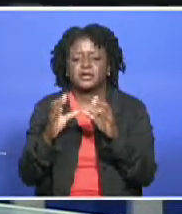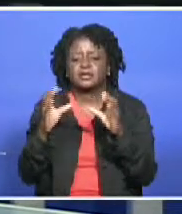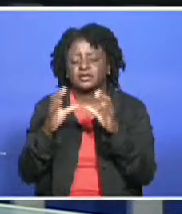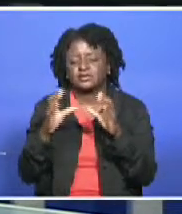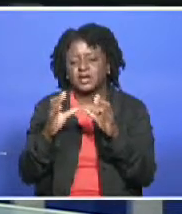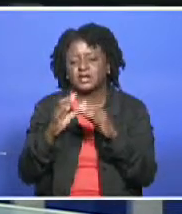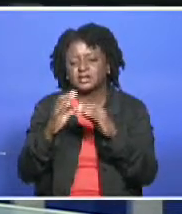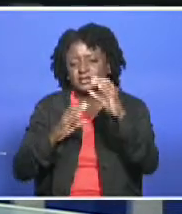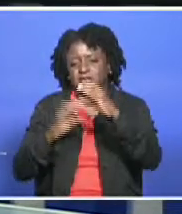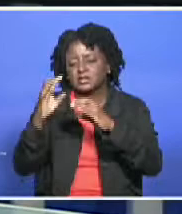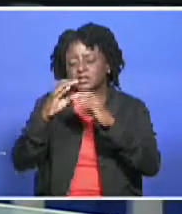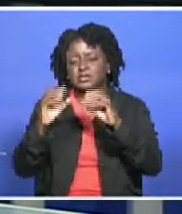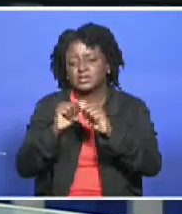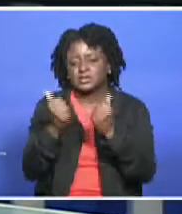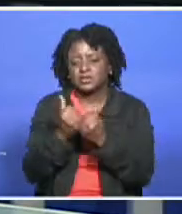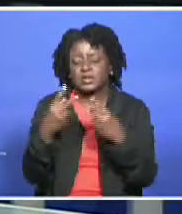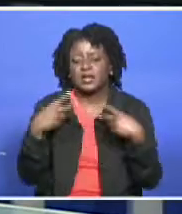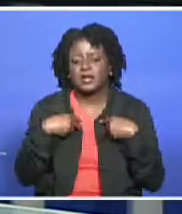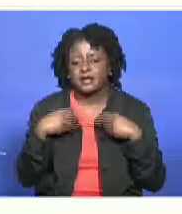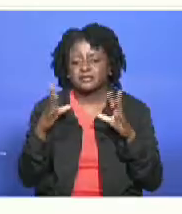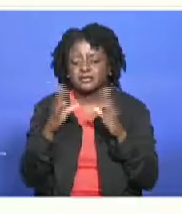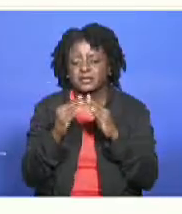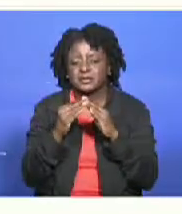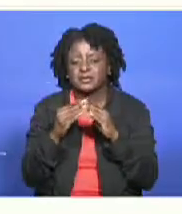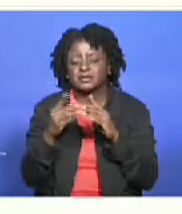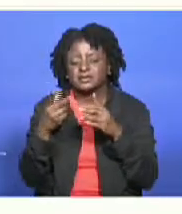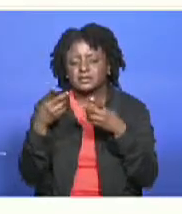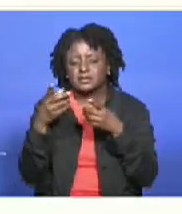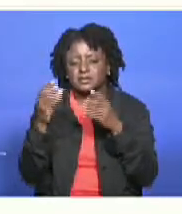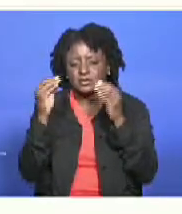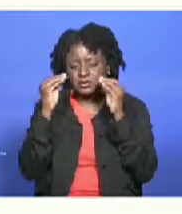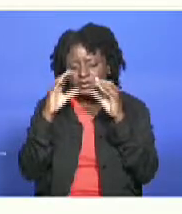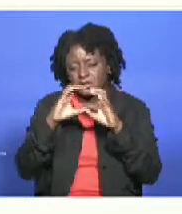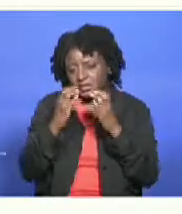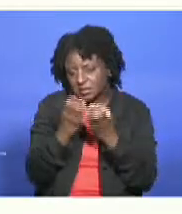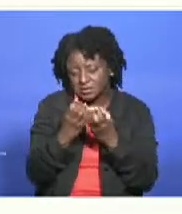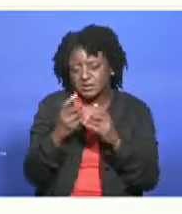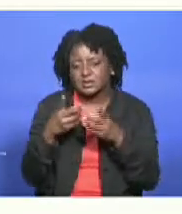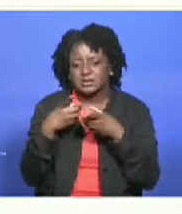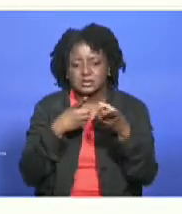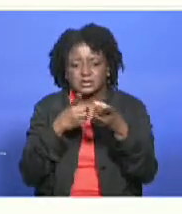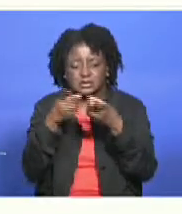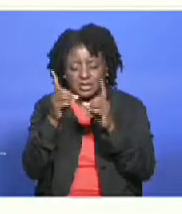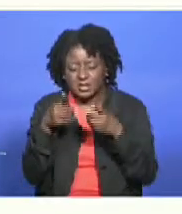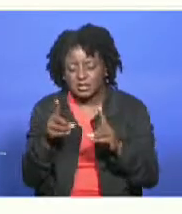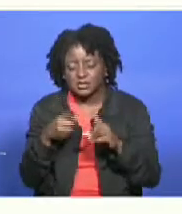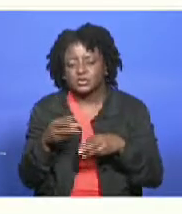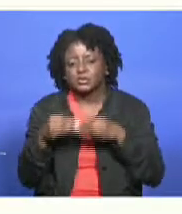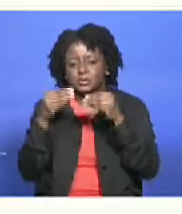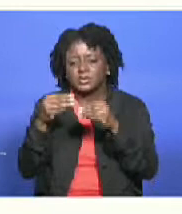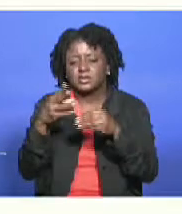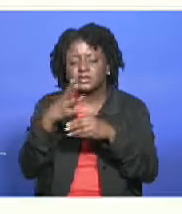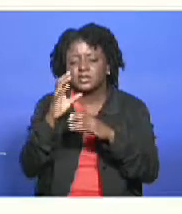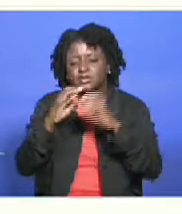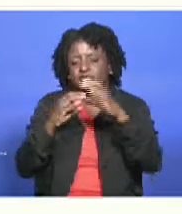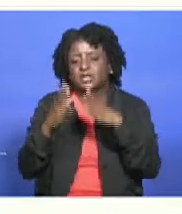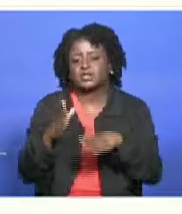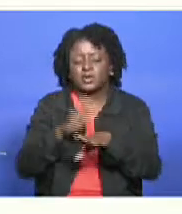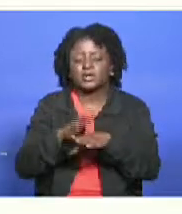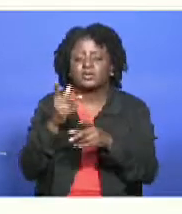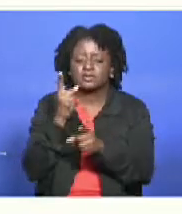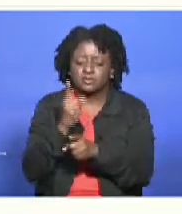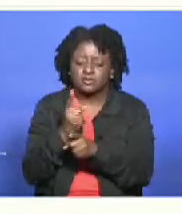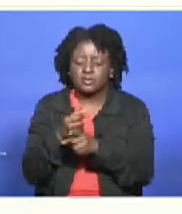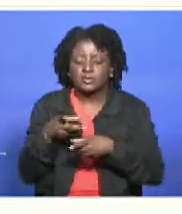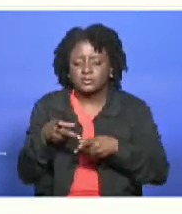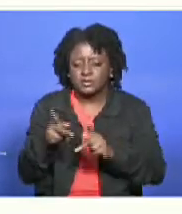hold seminars, which they say are designed to put contractors on the right certification path. Chairman Floyd Walker talks about the importance